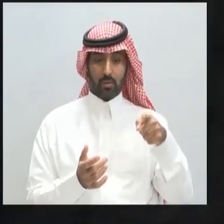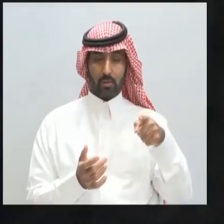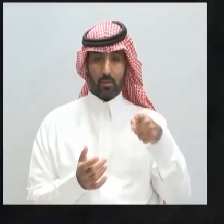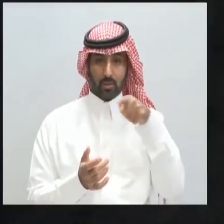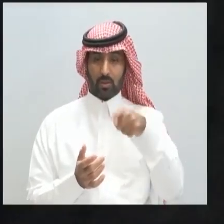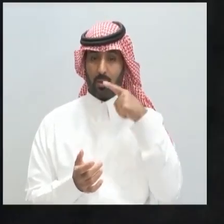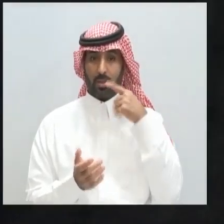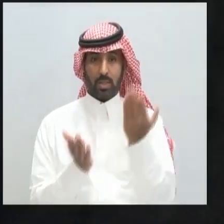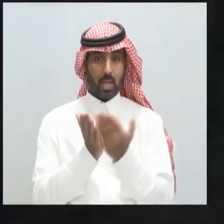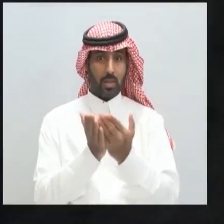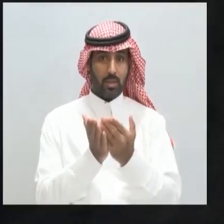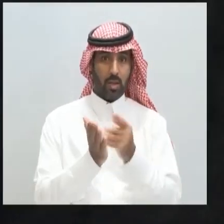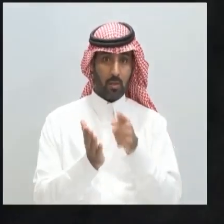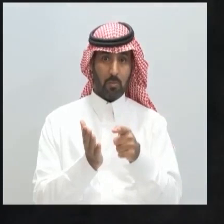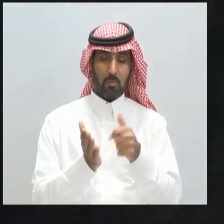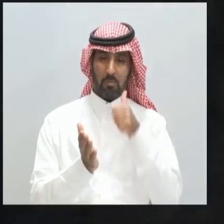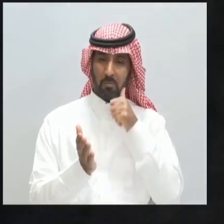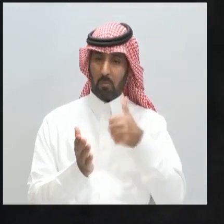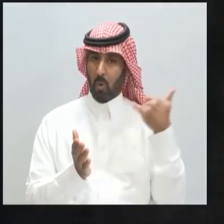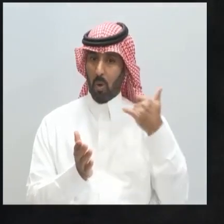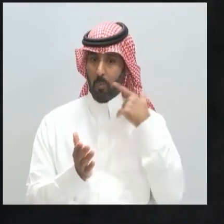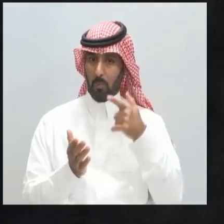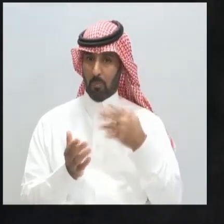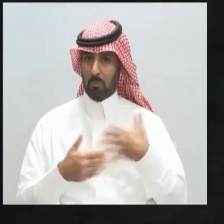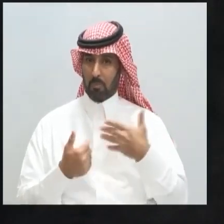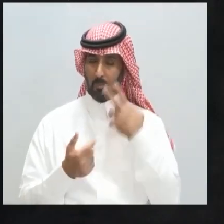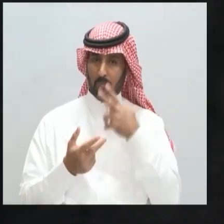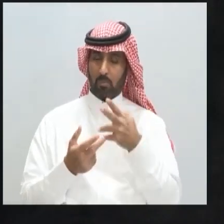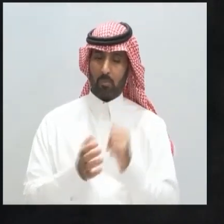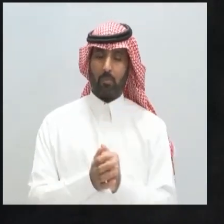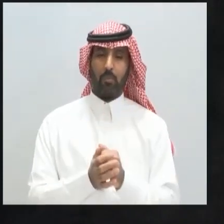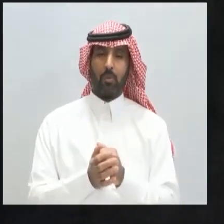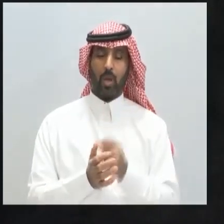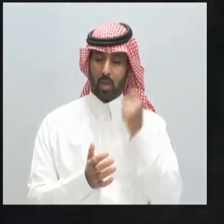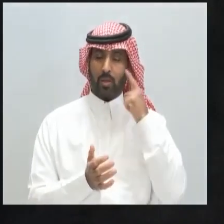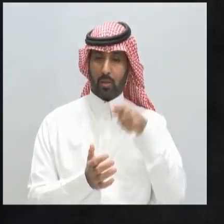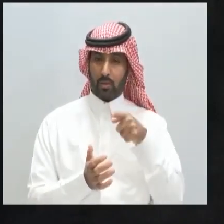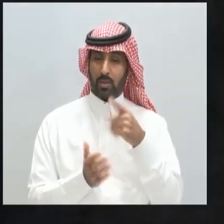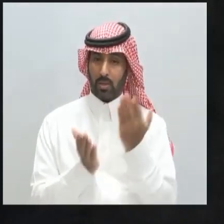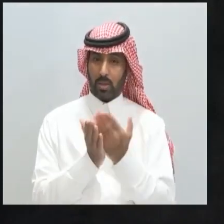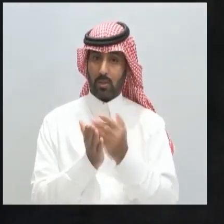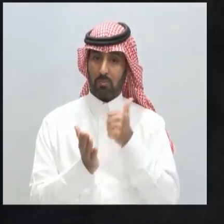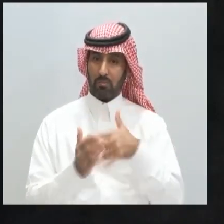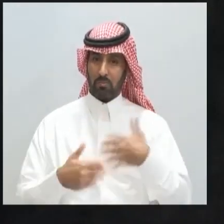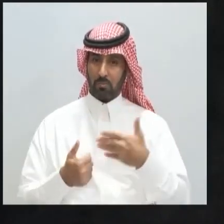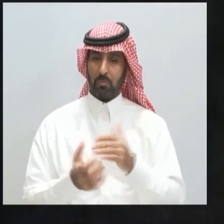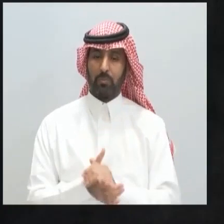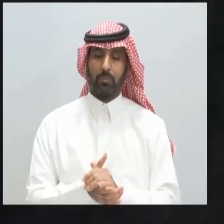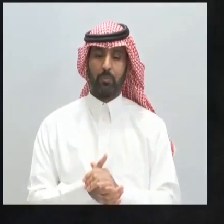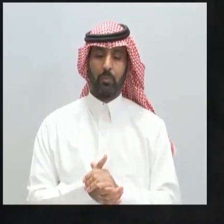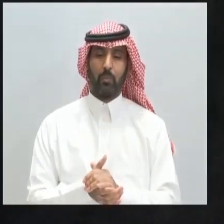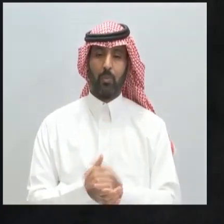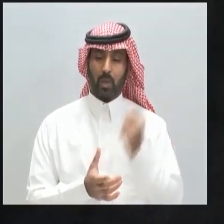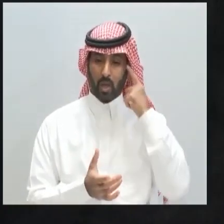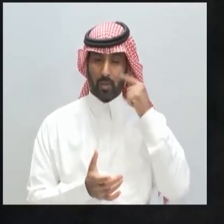this lesson is interesting. I think that this lesson is interesting. I